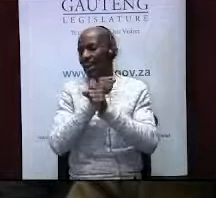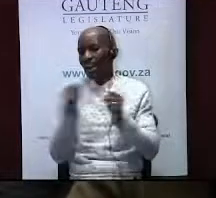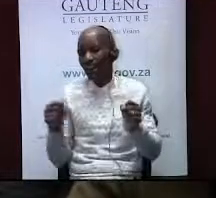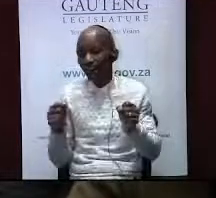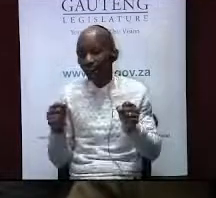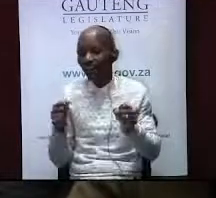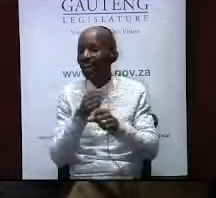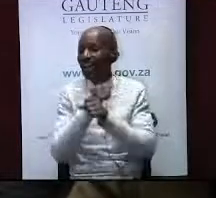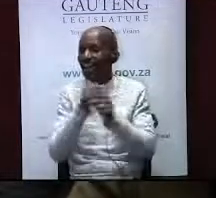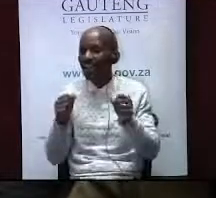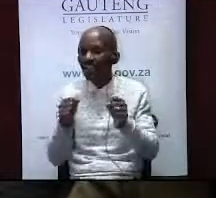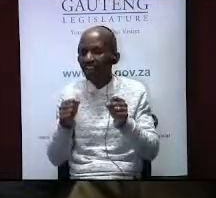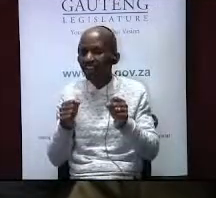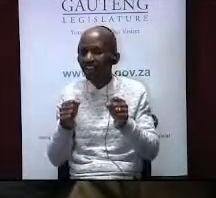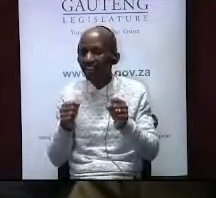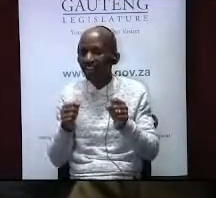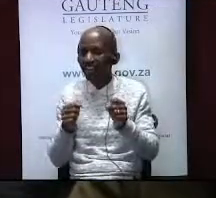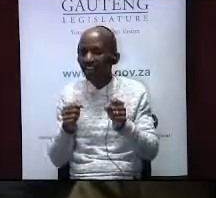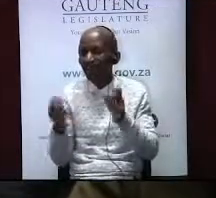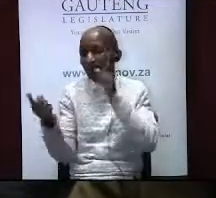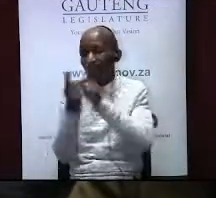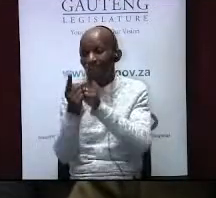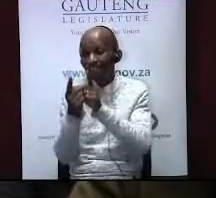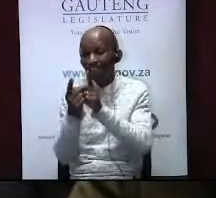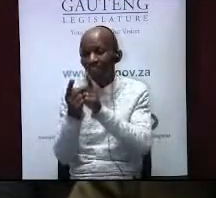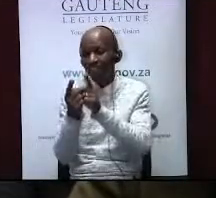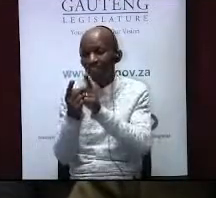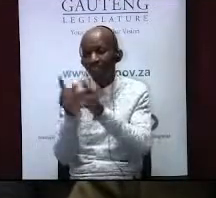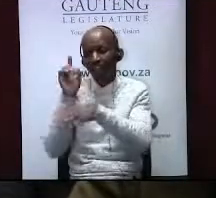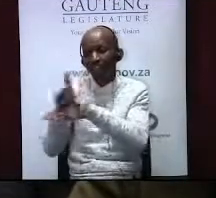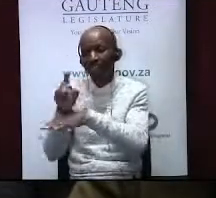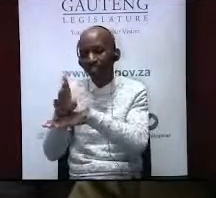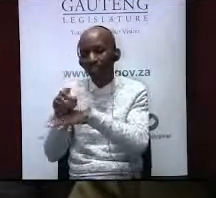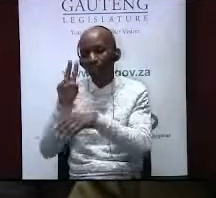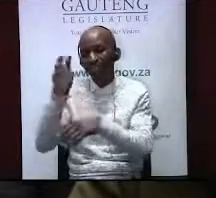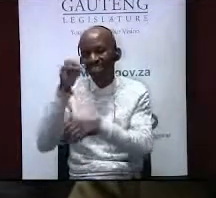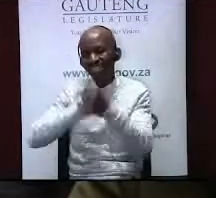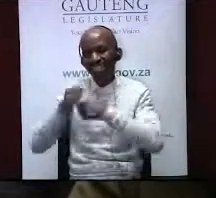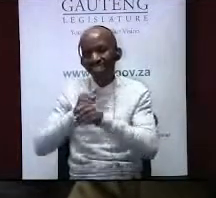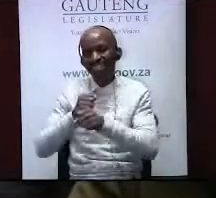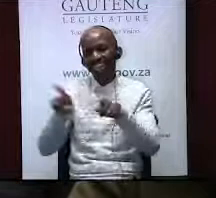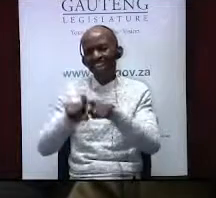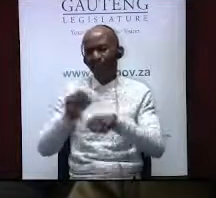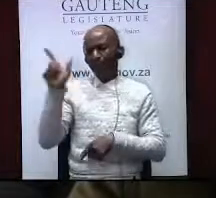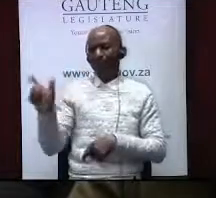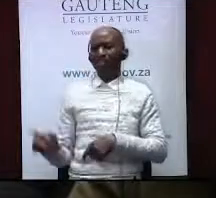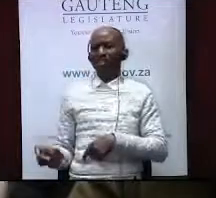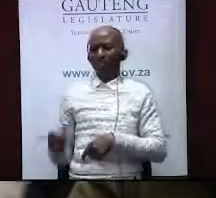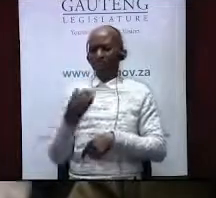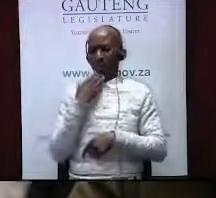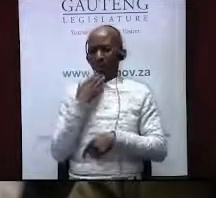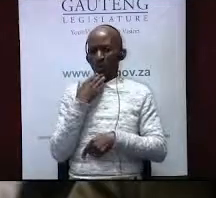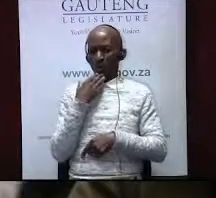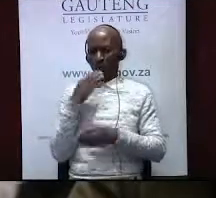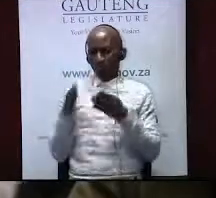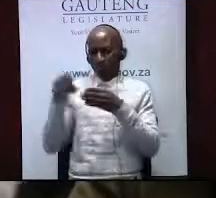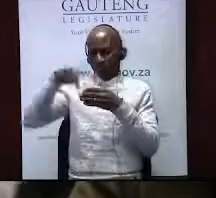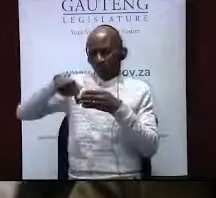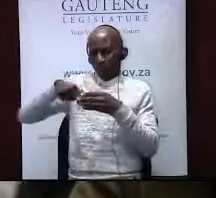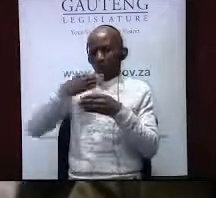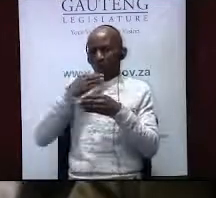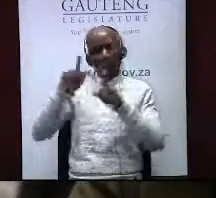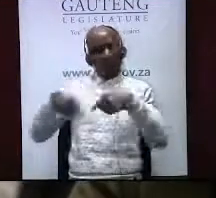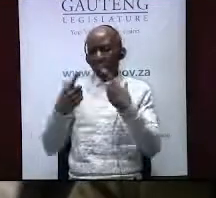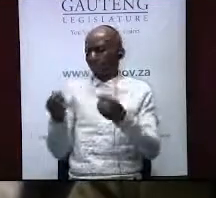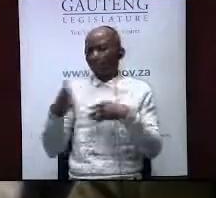She has never seen a counselor in that 20 years. She was like a person who stayed in the corner, who couldn't